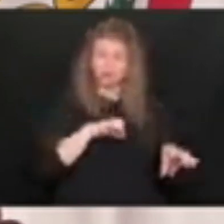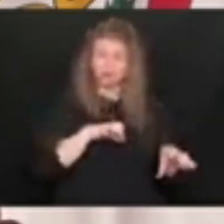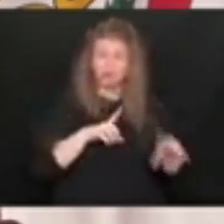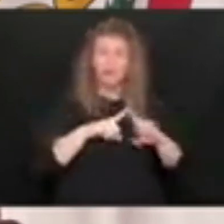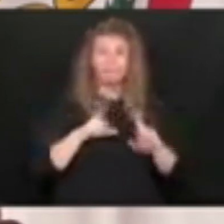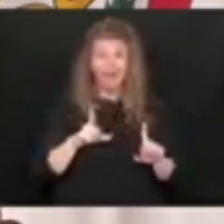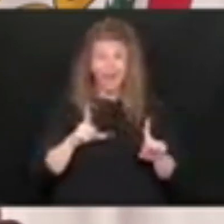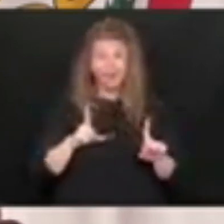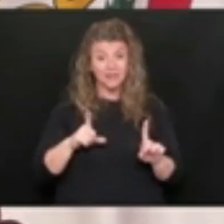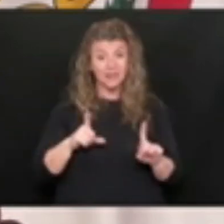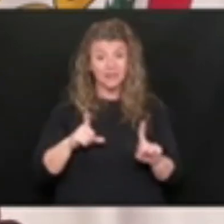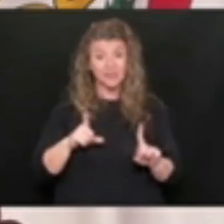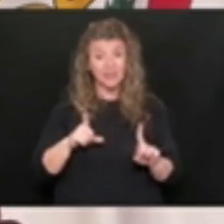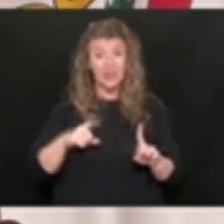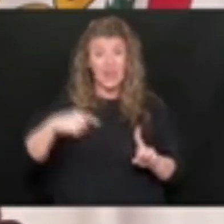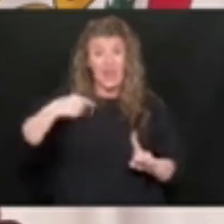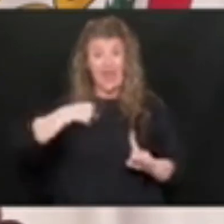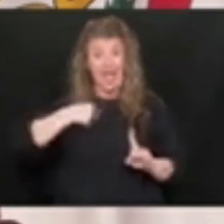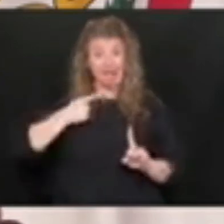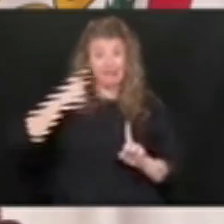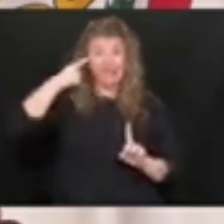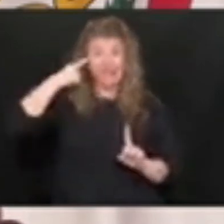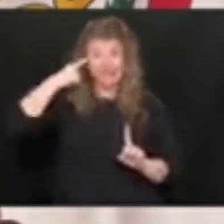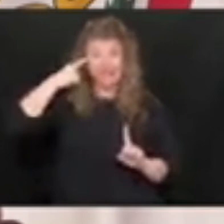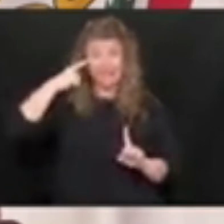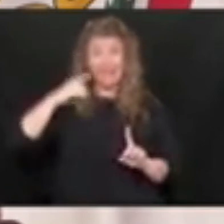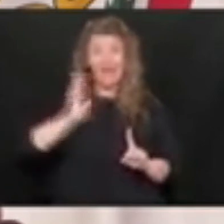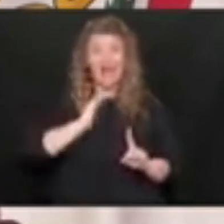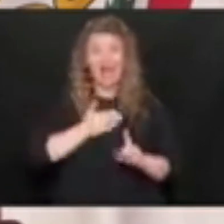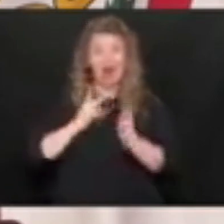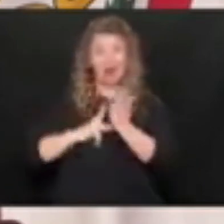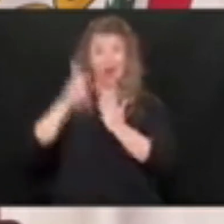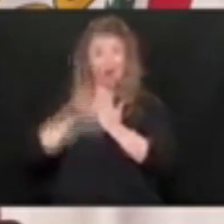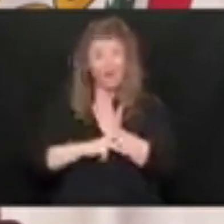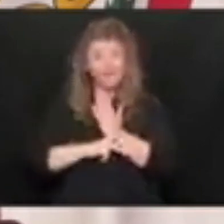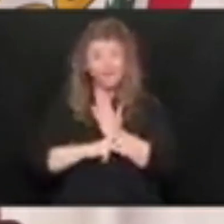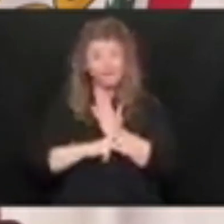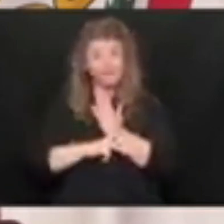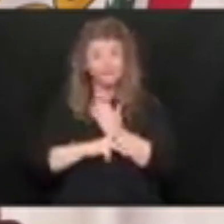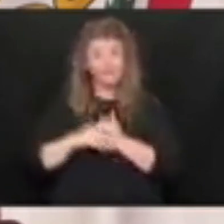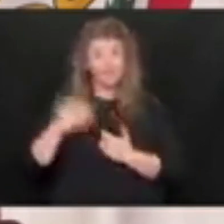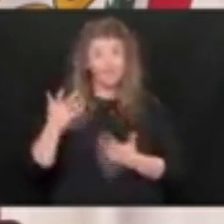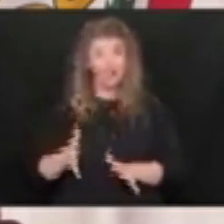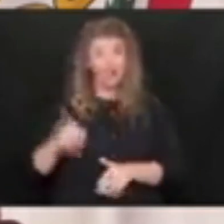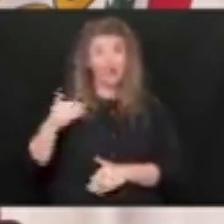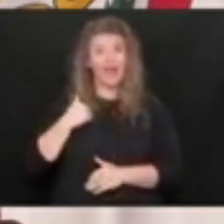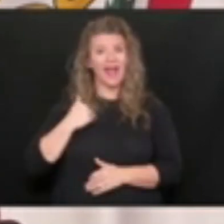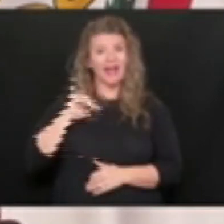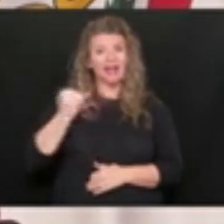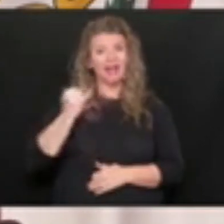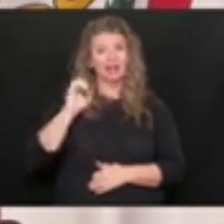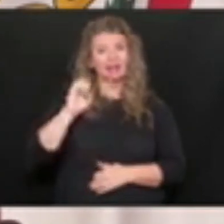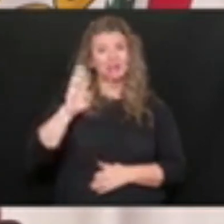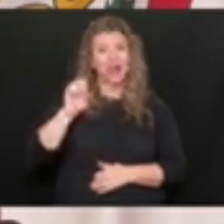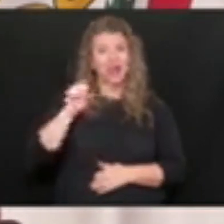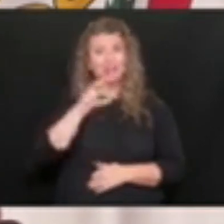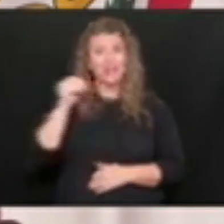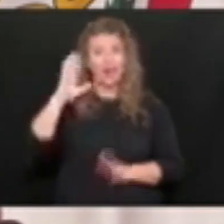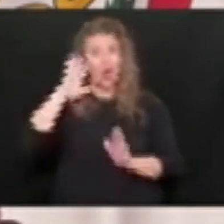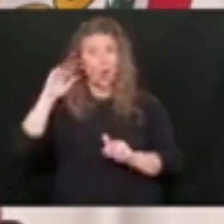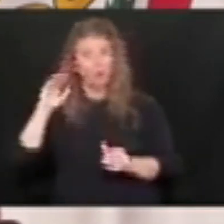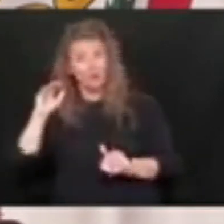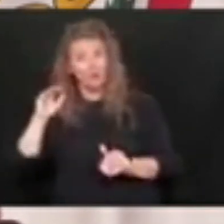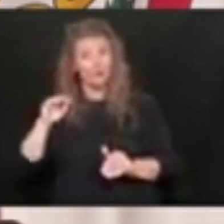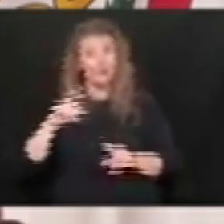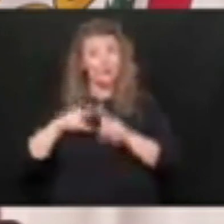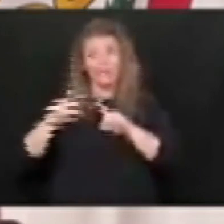But I think, our programs that are out there like Jobs and Hope, all the different